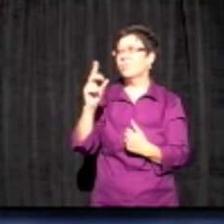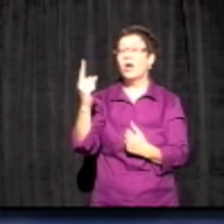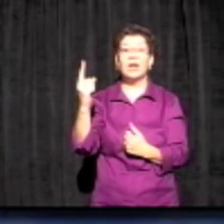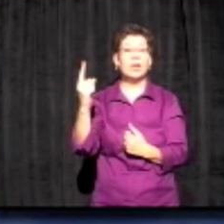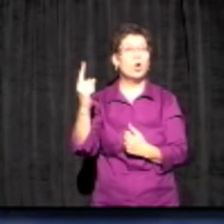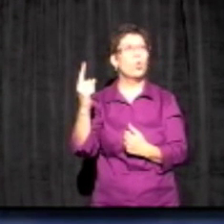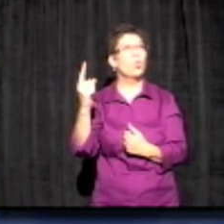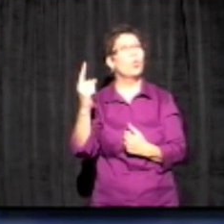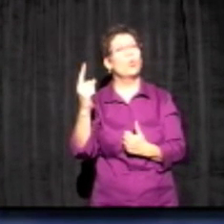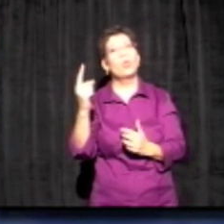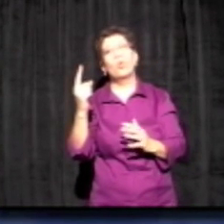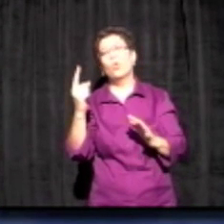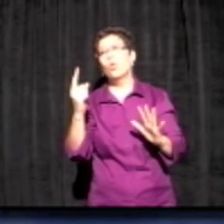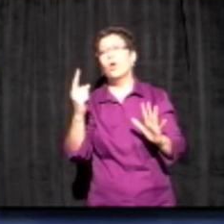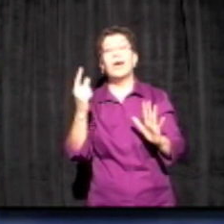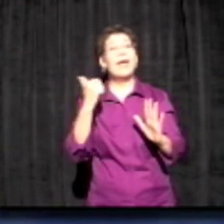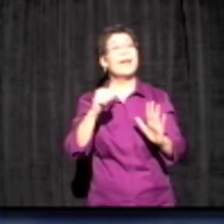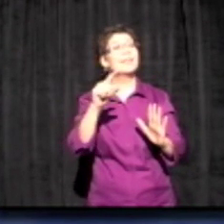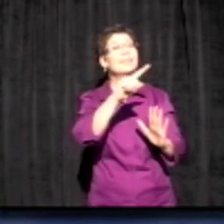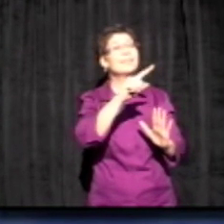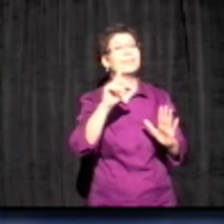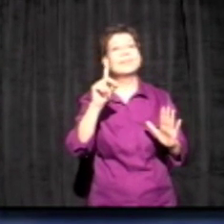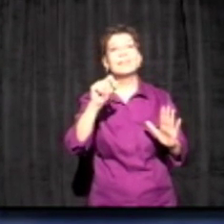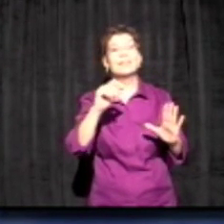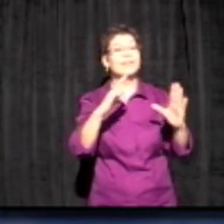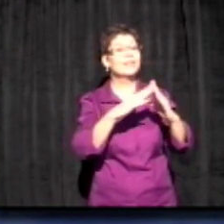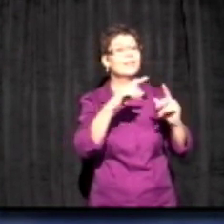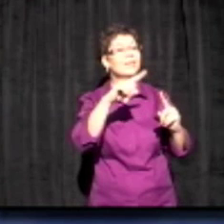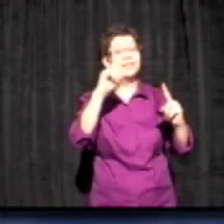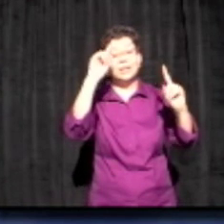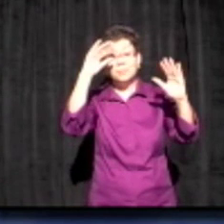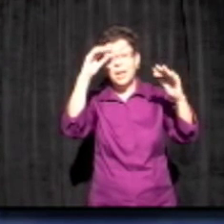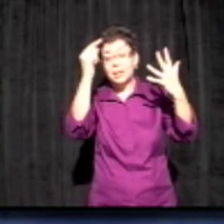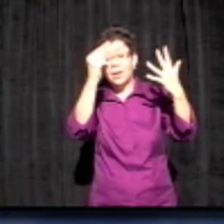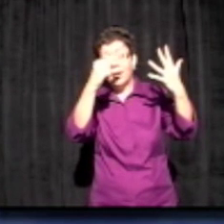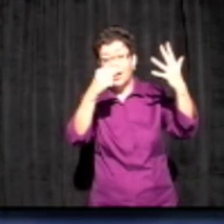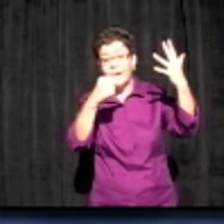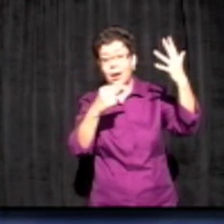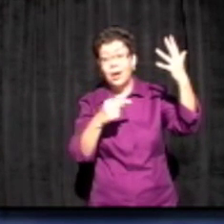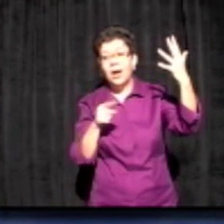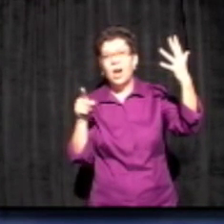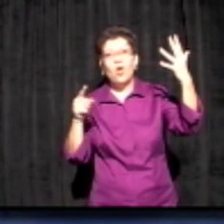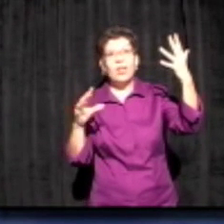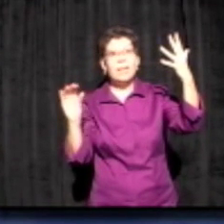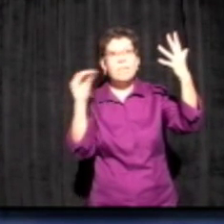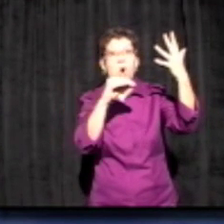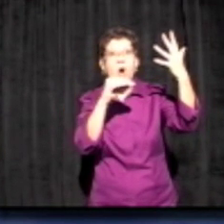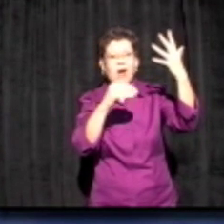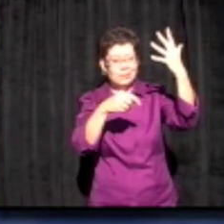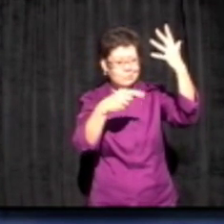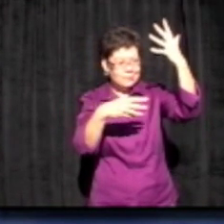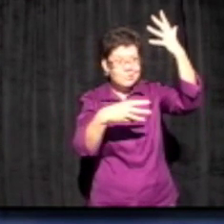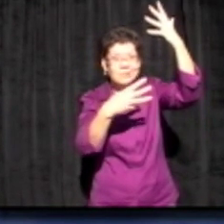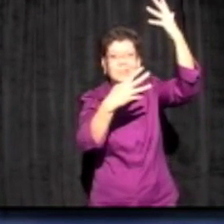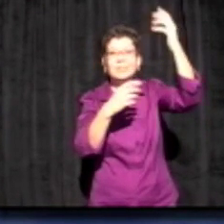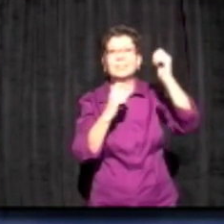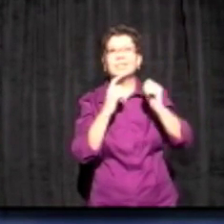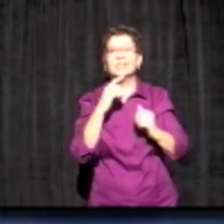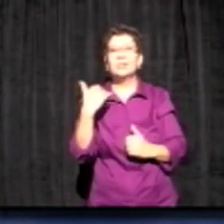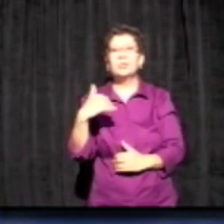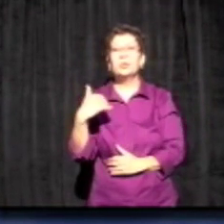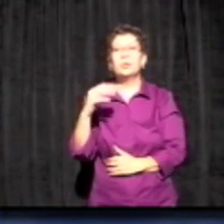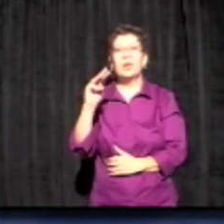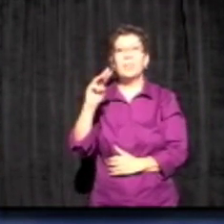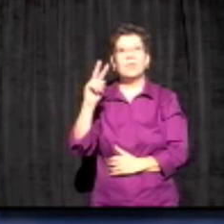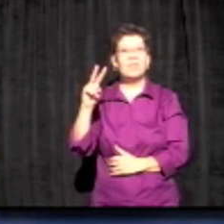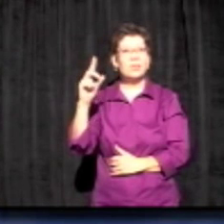exceed all the expectations for someone with a disability. The MV-1 is the only vehicle